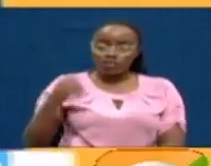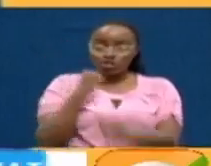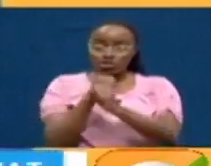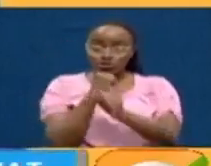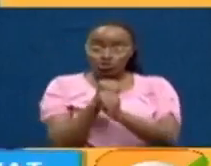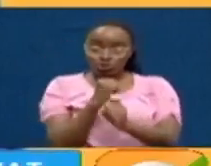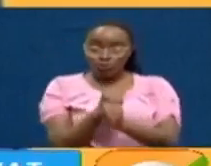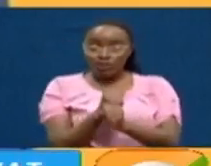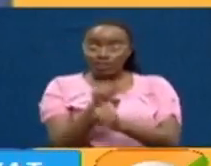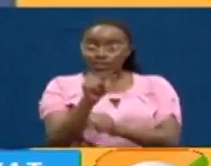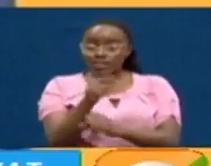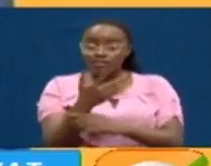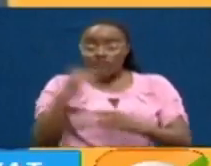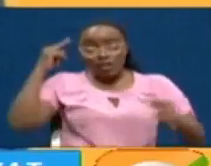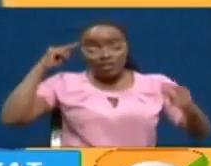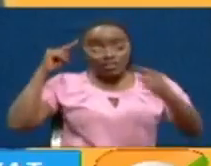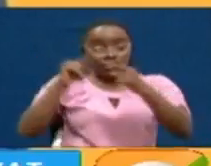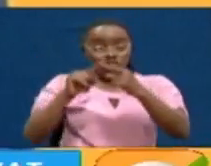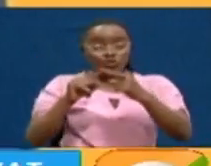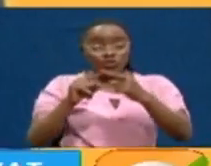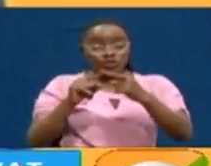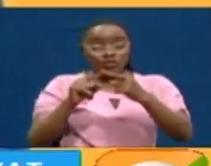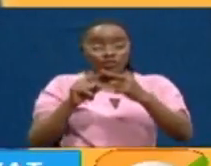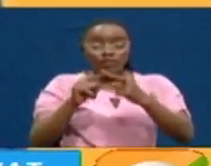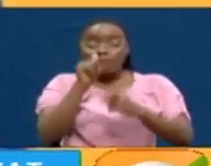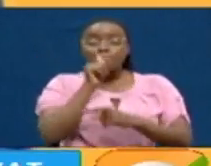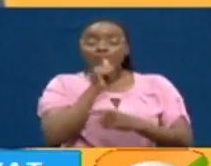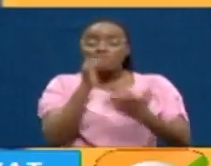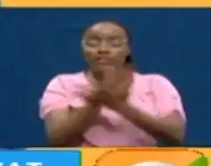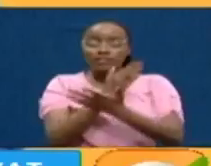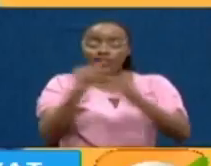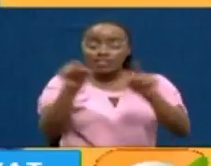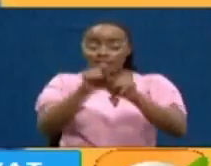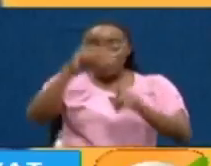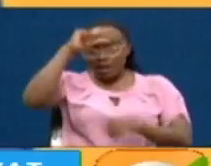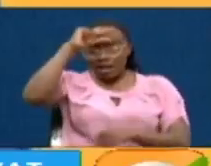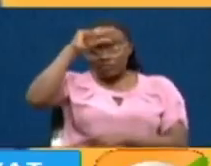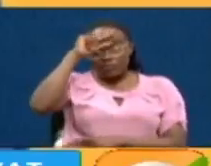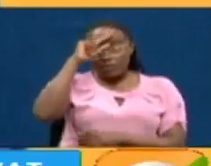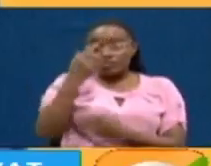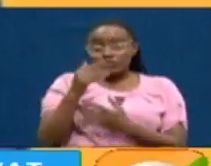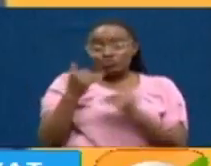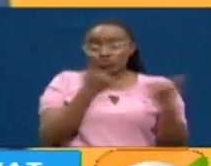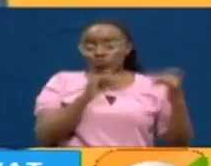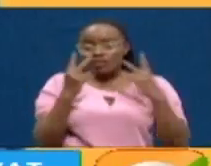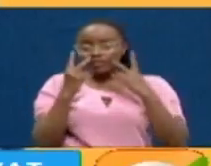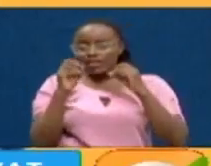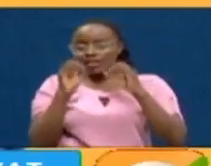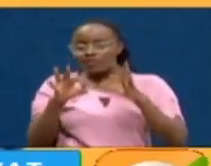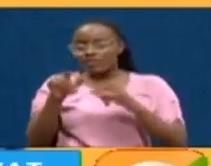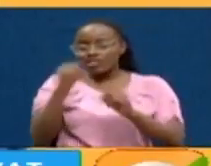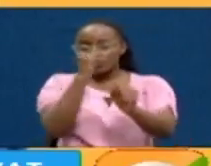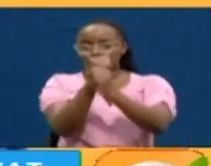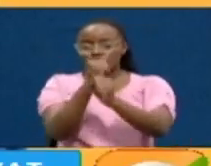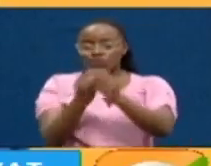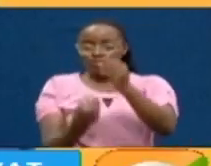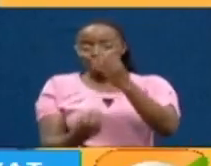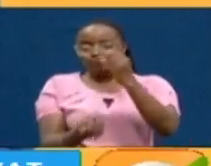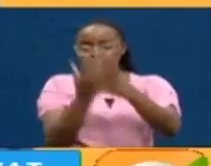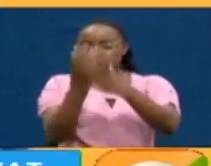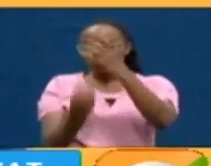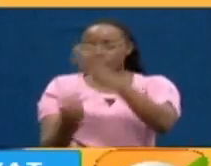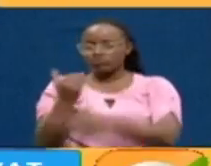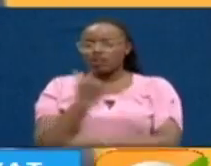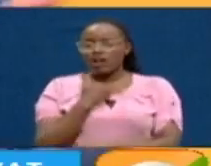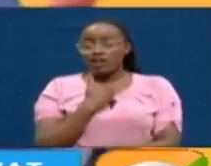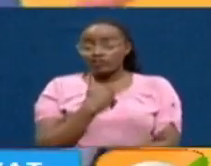it's just a question of being intentional as private sector, as government, to see that these jobs are being created. It is in